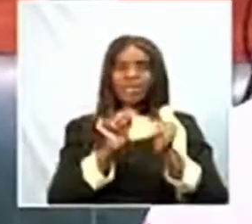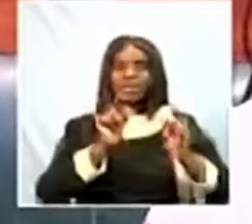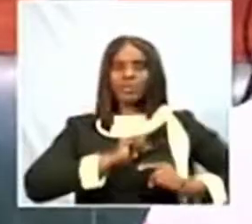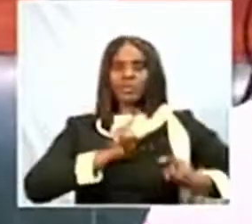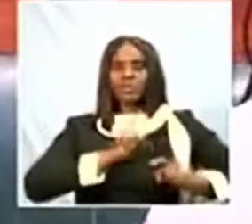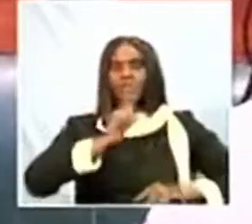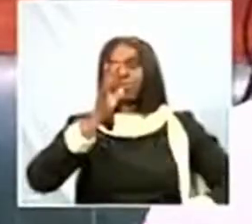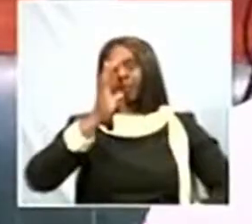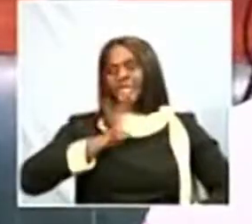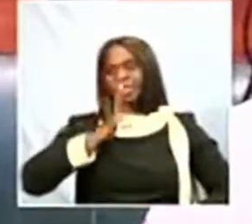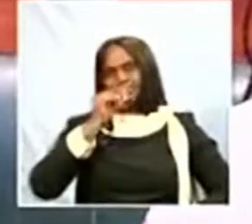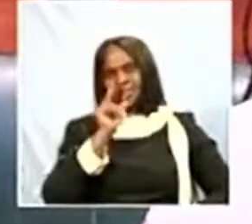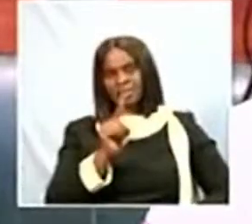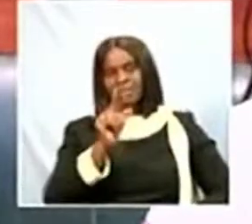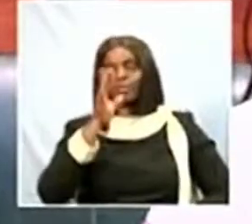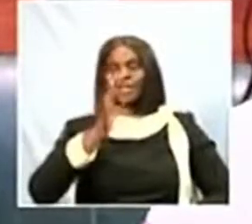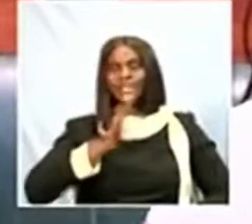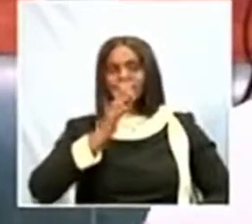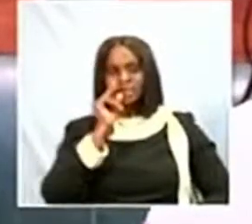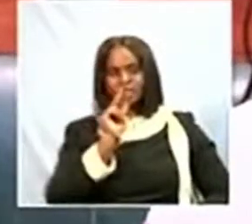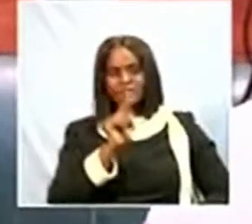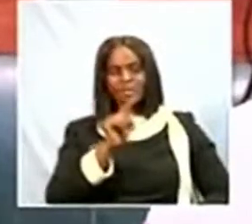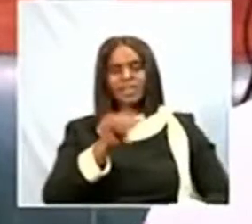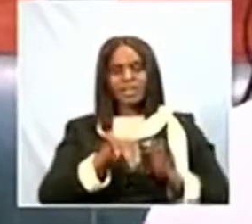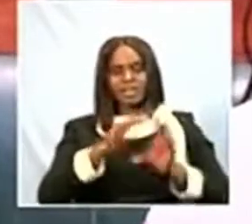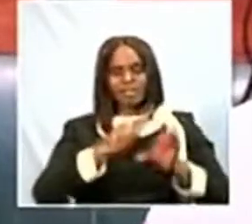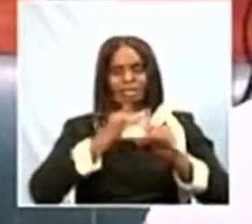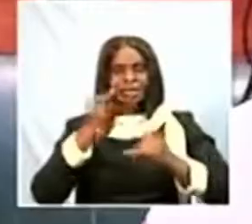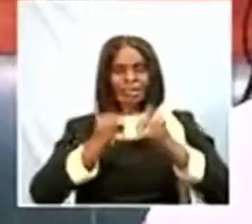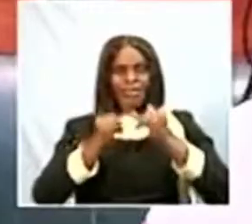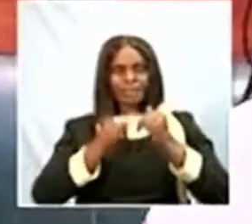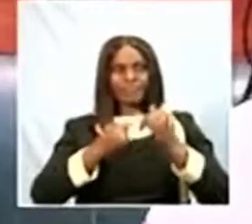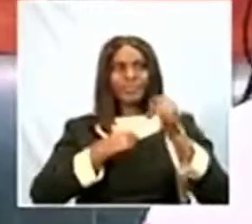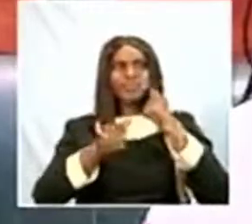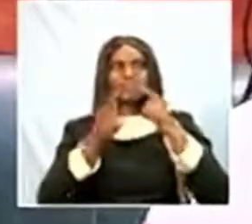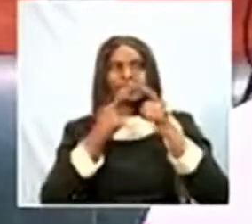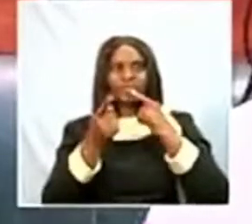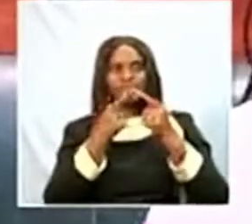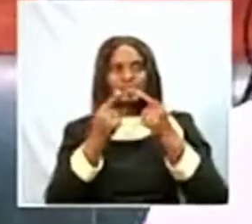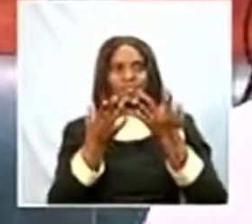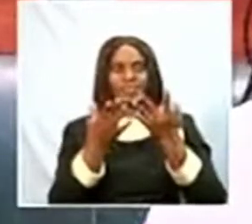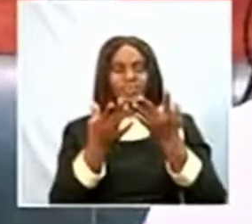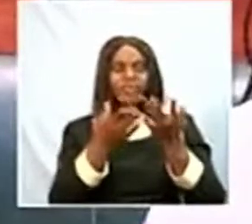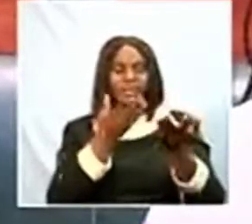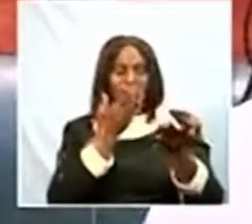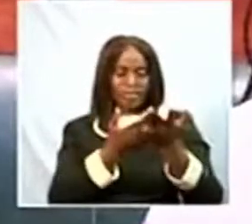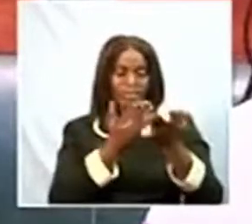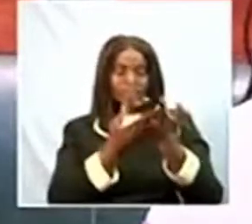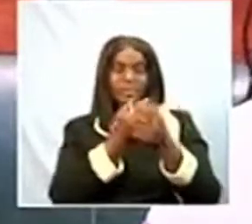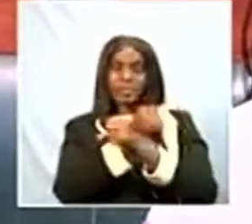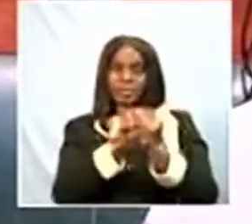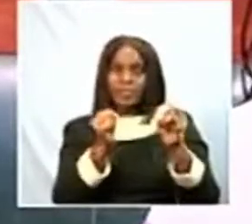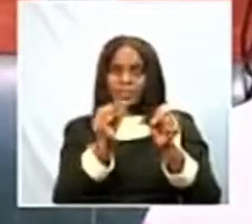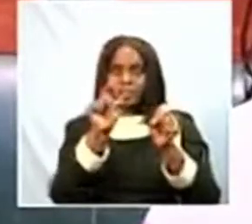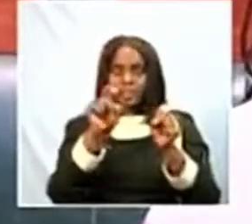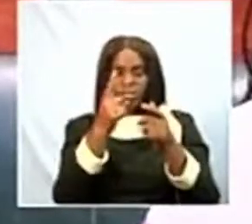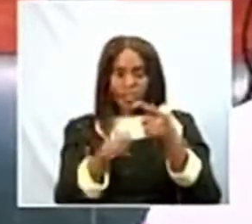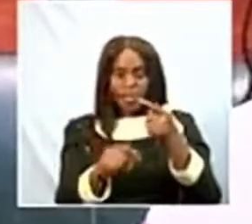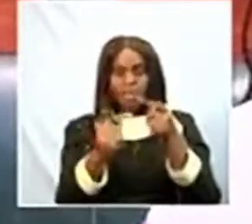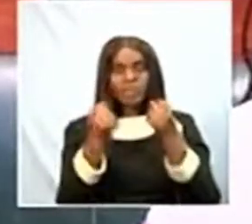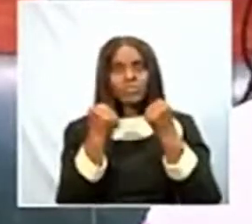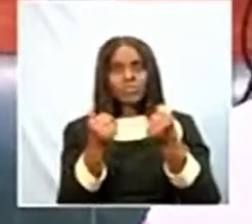Madam Speaker. Madam Speaker, in my conclusion, I say that these solutions need